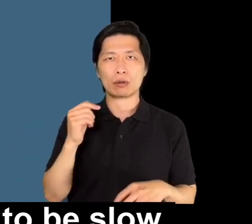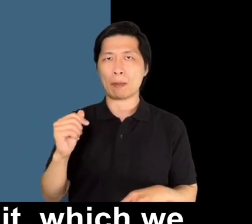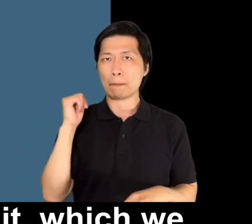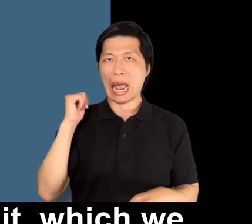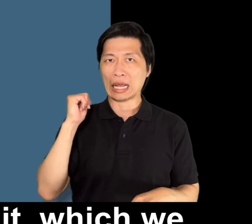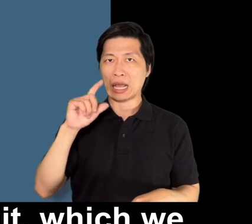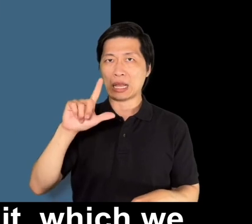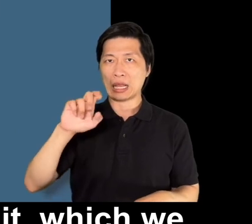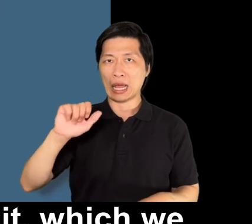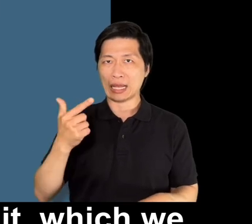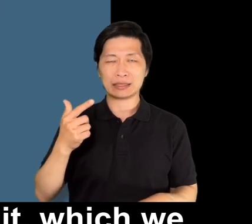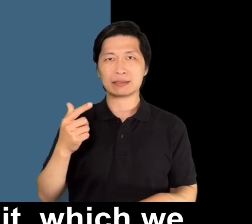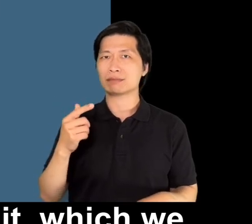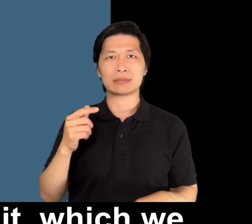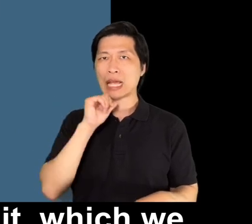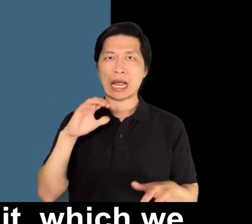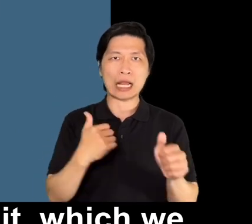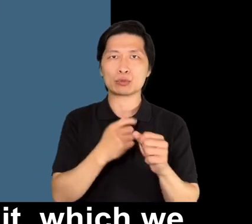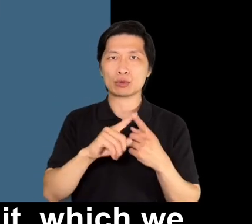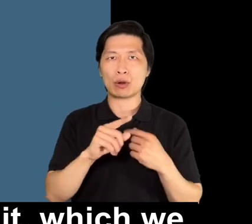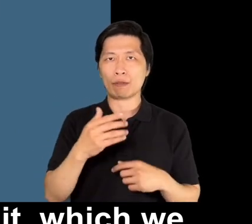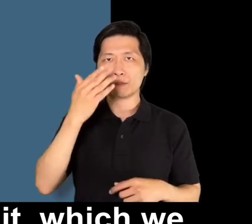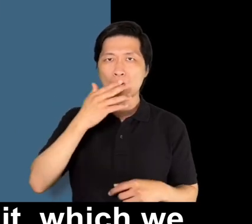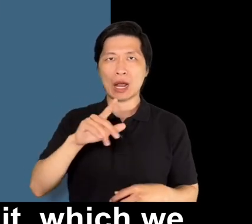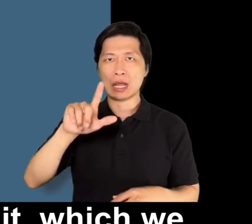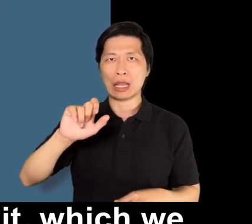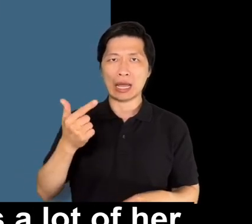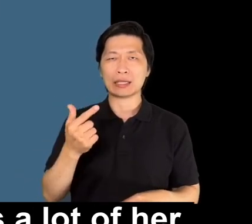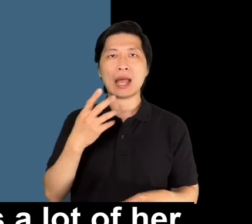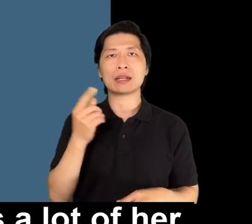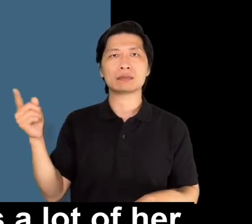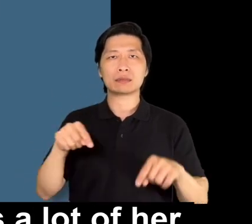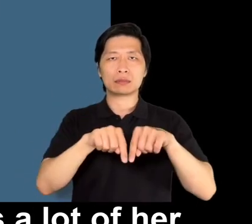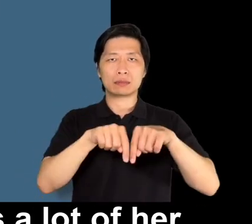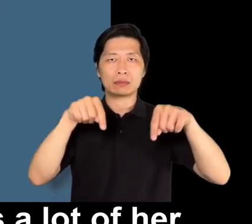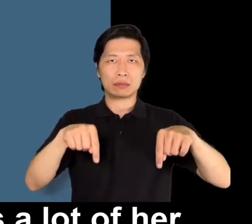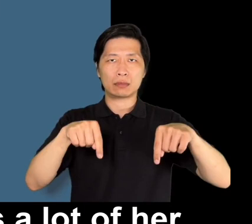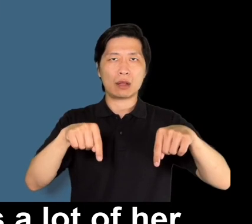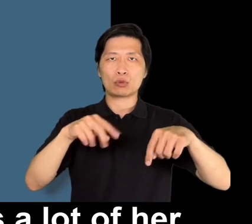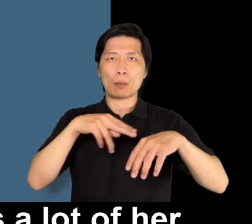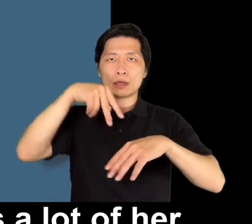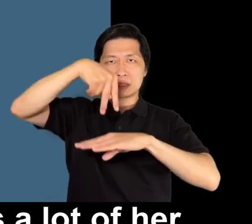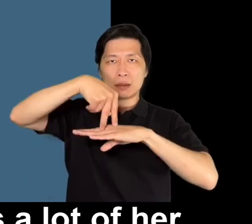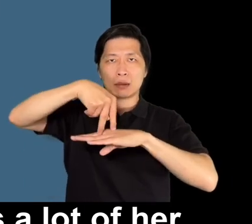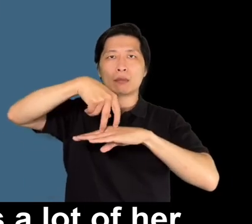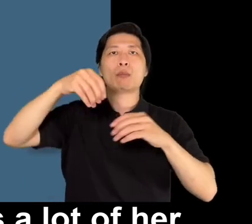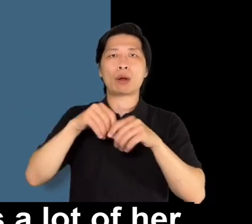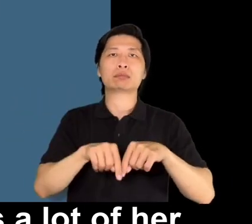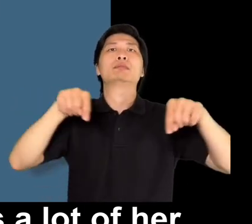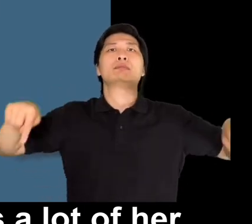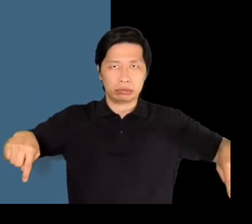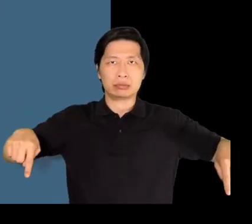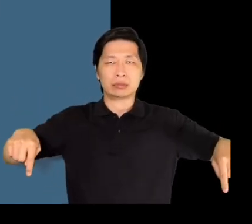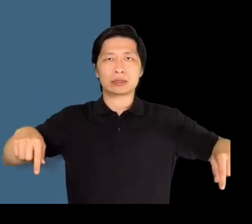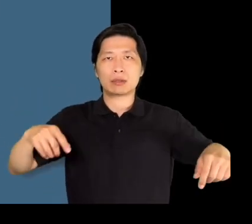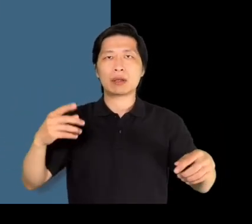balanced. And she also spends a lot of her time hanging upside down, which is not normal. So the